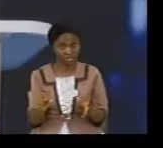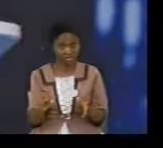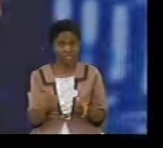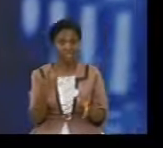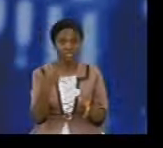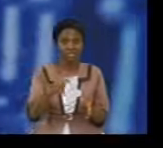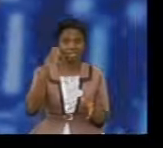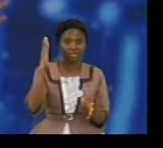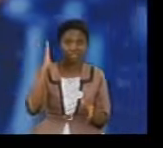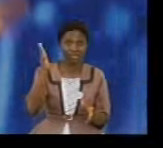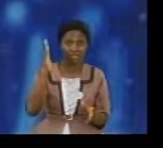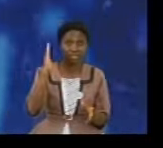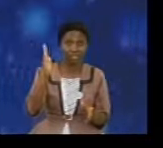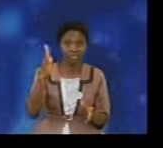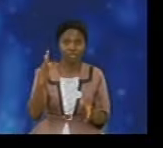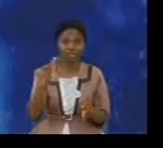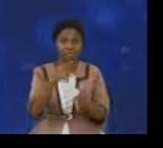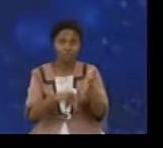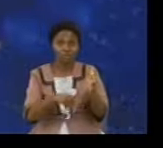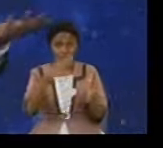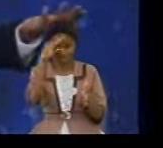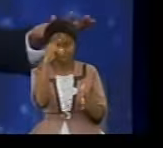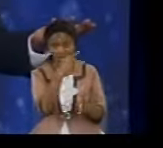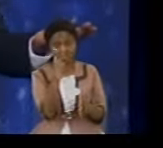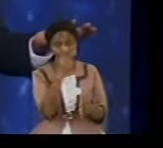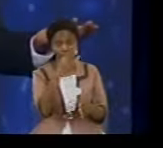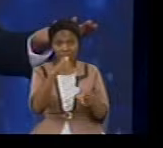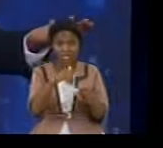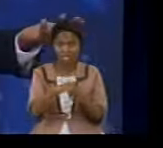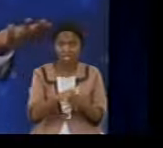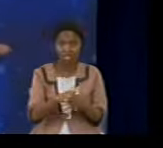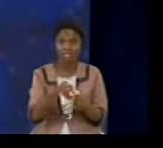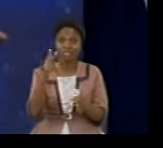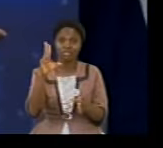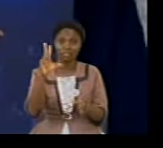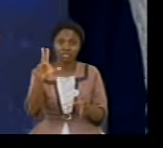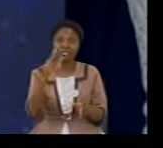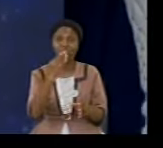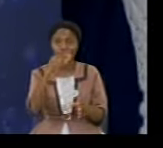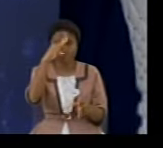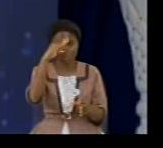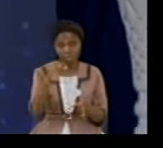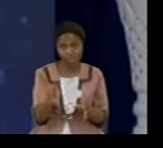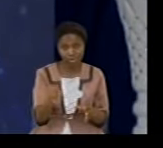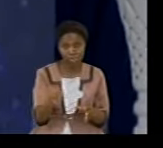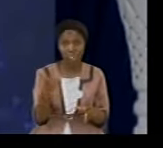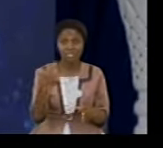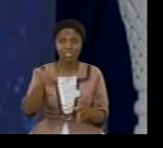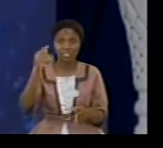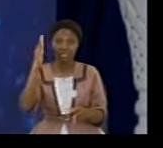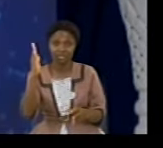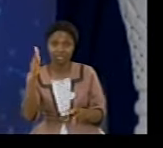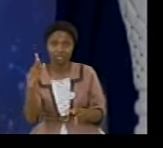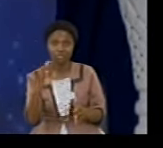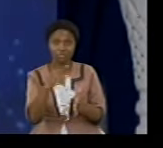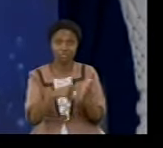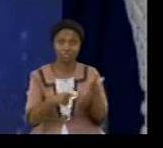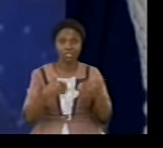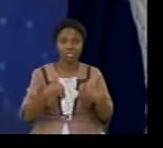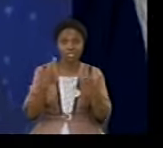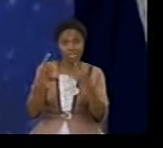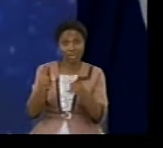on Shadrach, Meshach, and Abednego, a testimony of what had happened unto